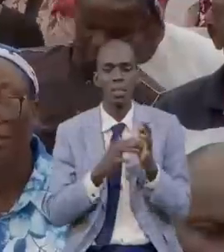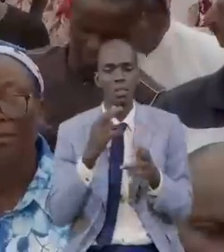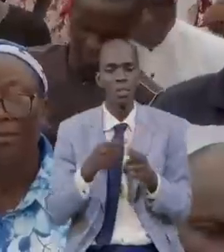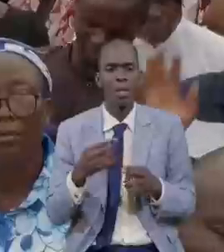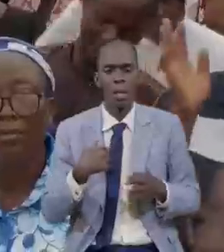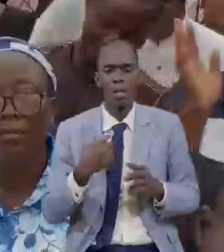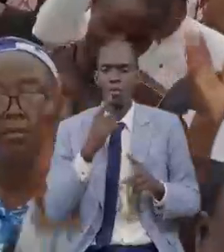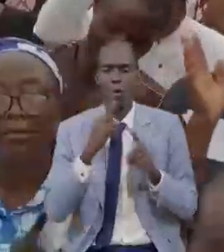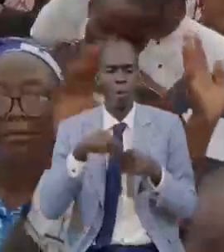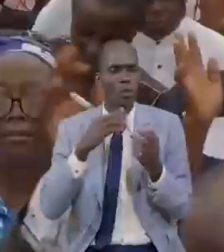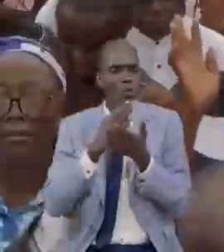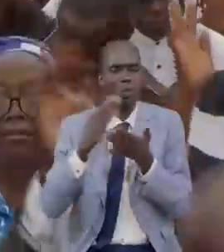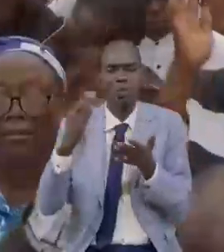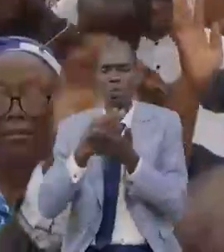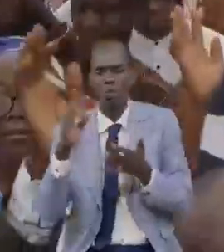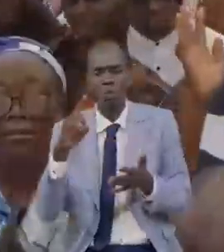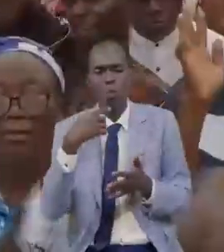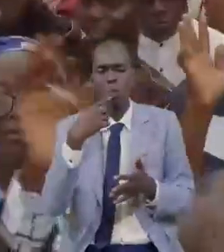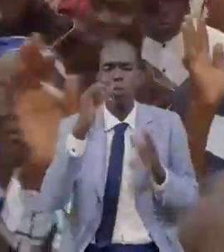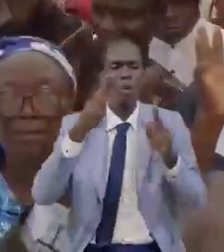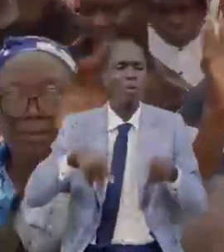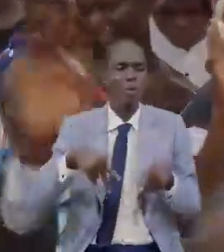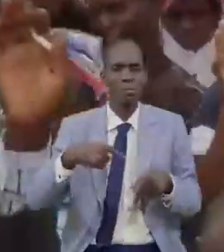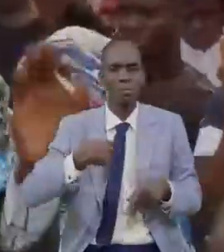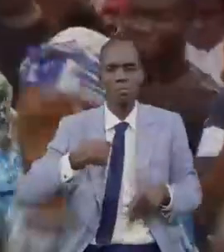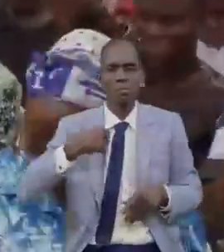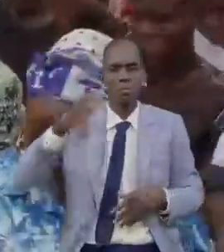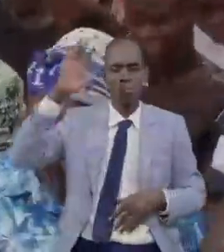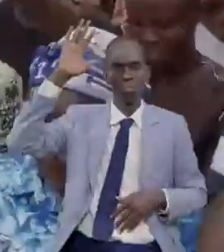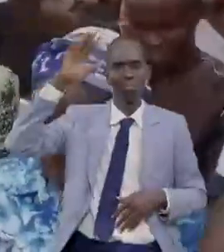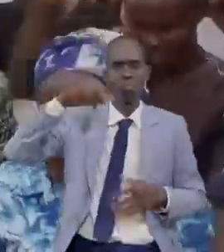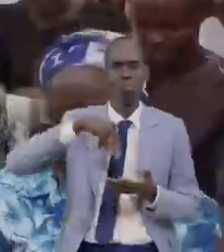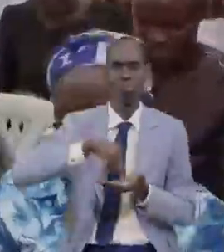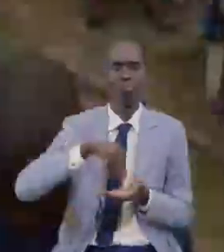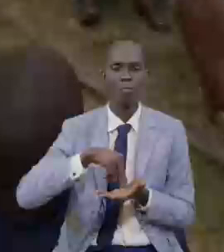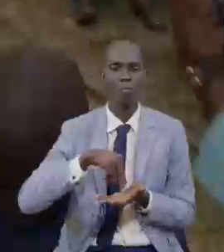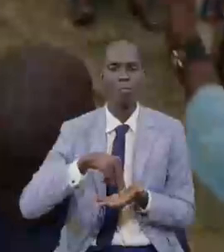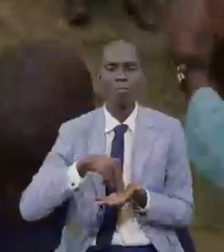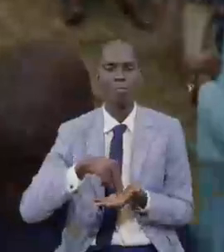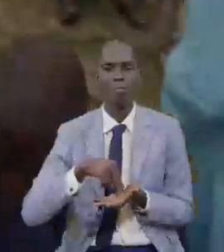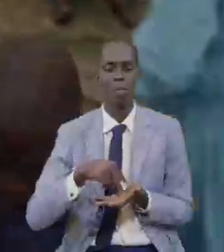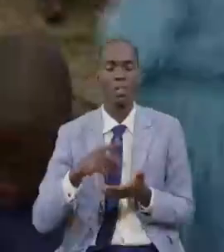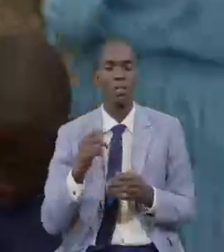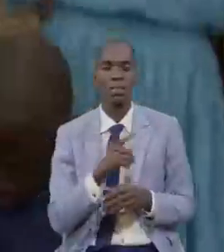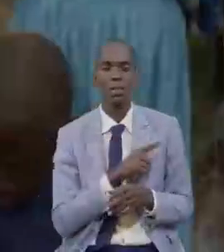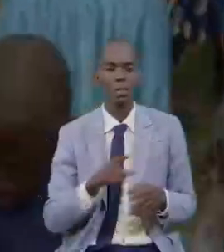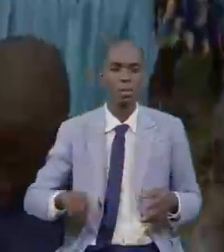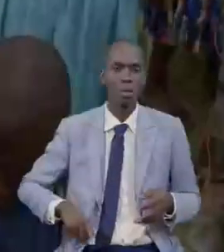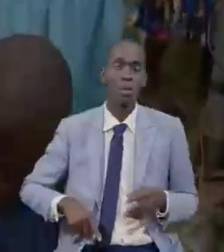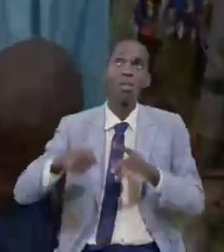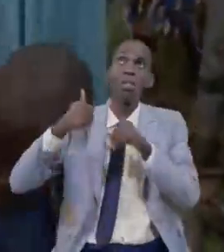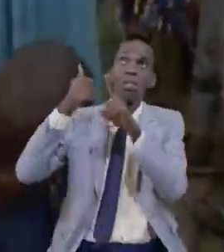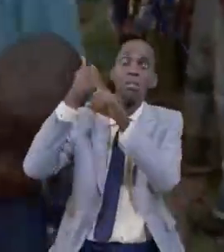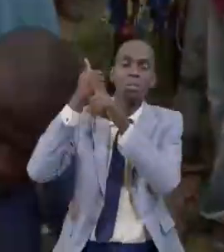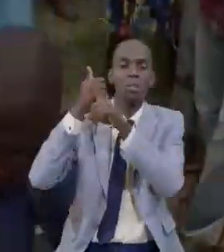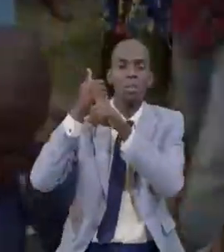about? Where are you? Raise up that hand, stand up wherever you are. The Lord himself has